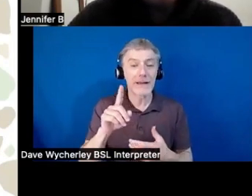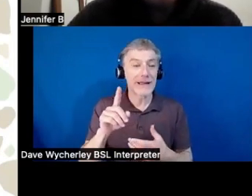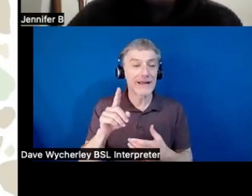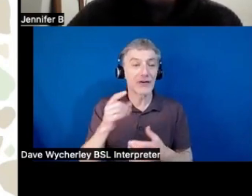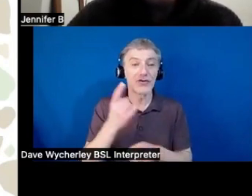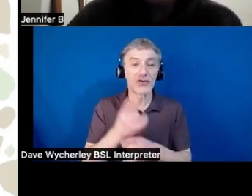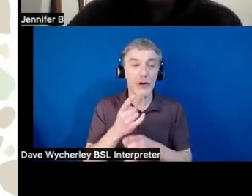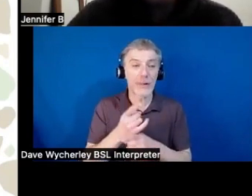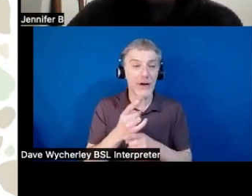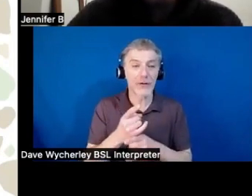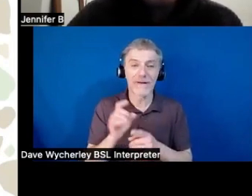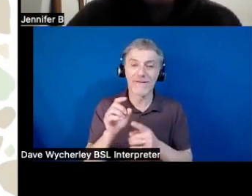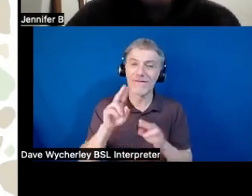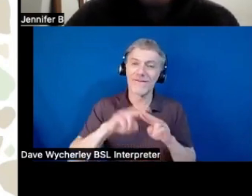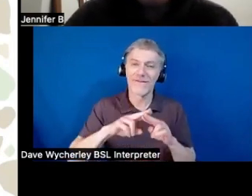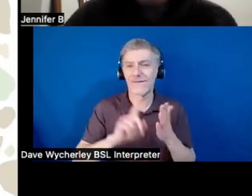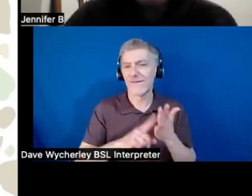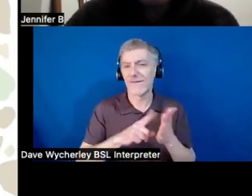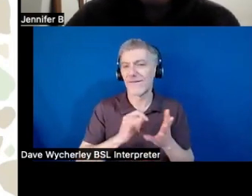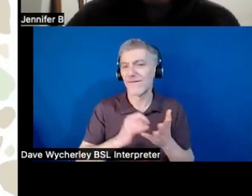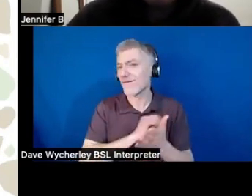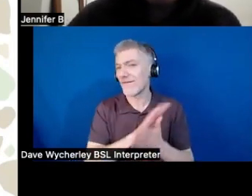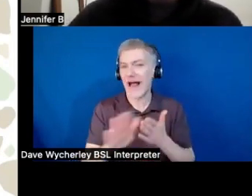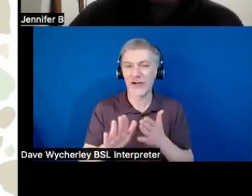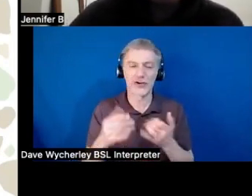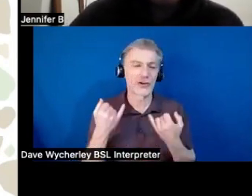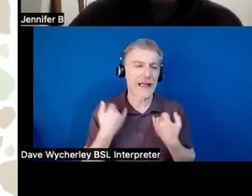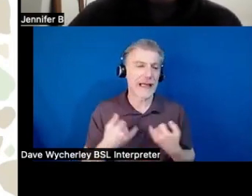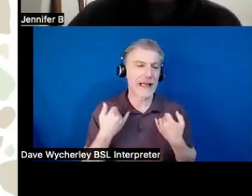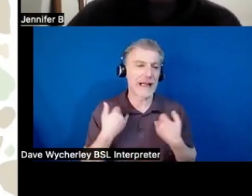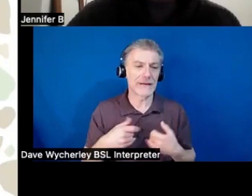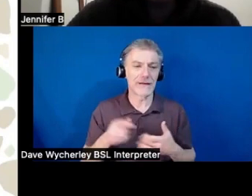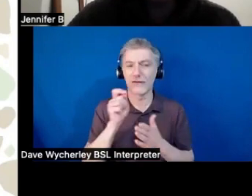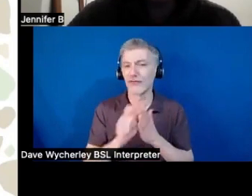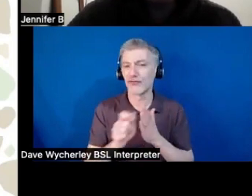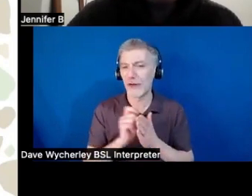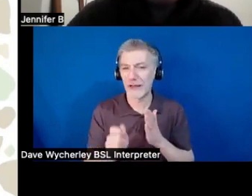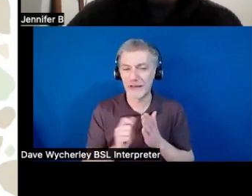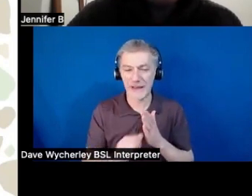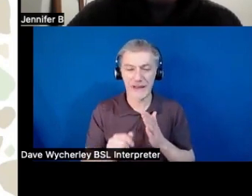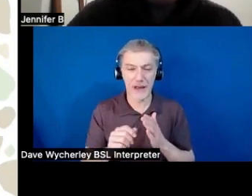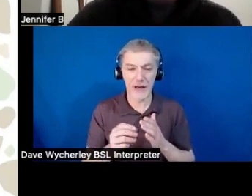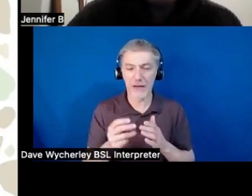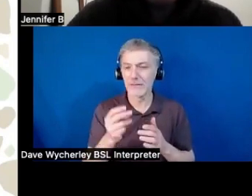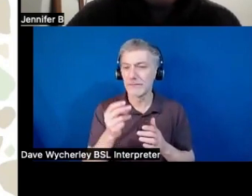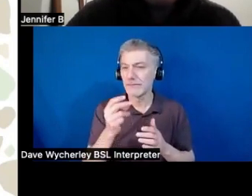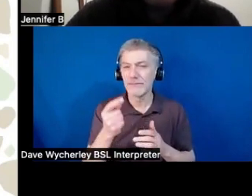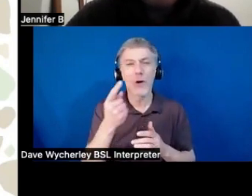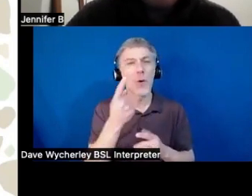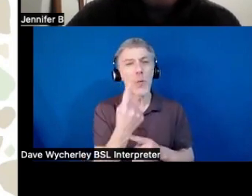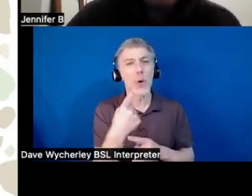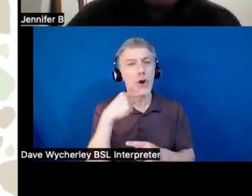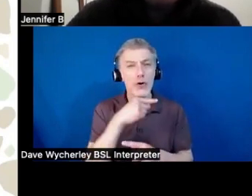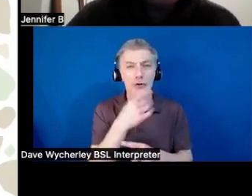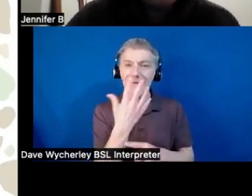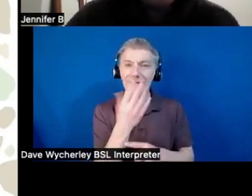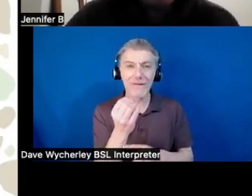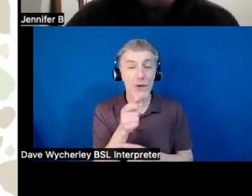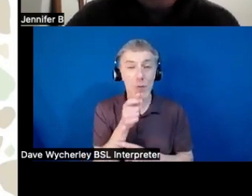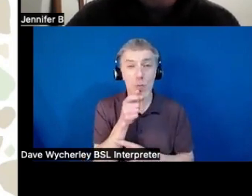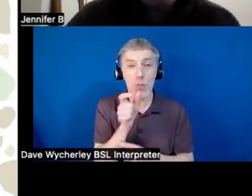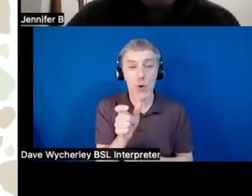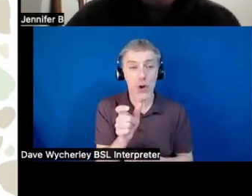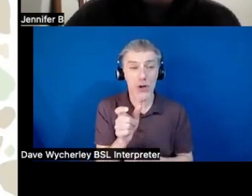writing, and they can be entries of up to 150 words that show a moment or fragment of experience of